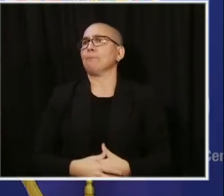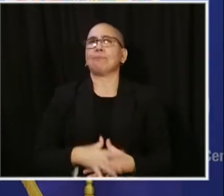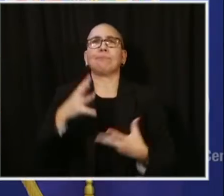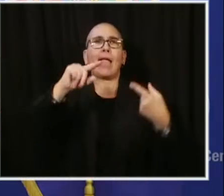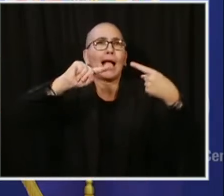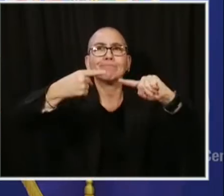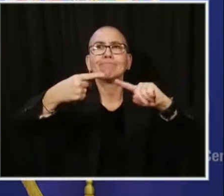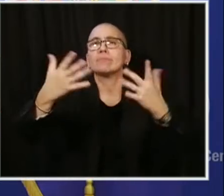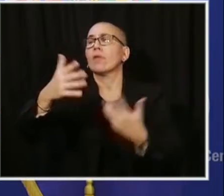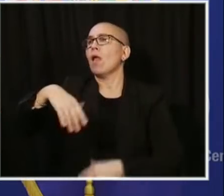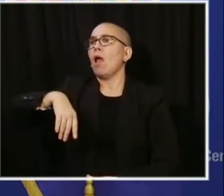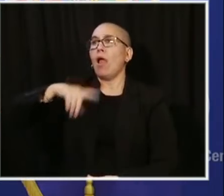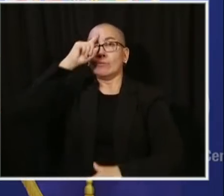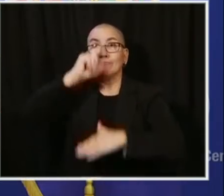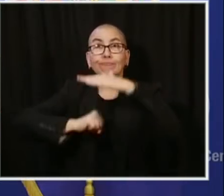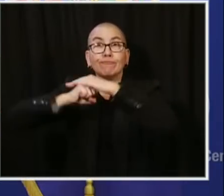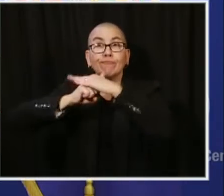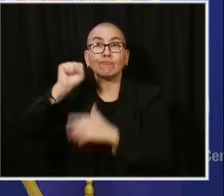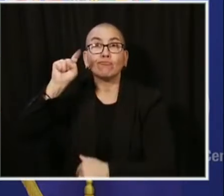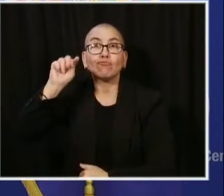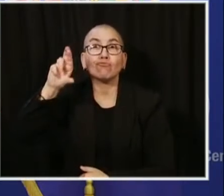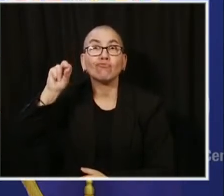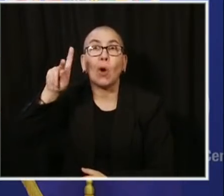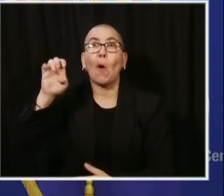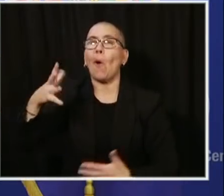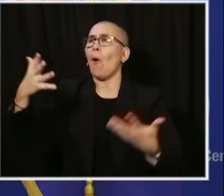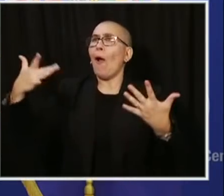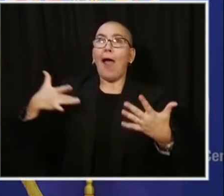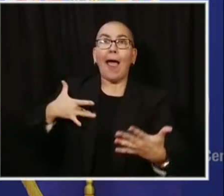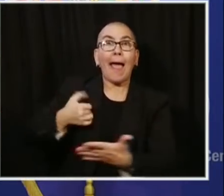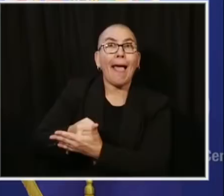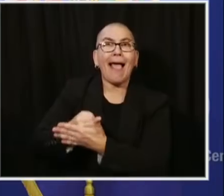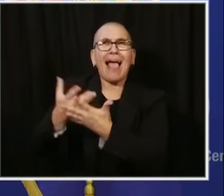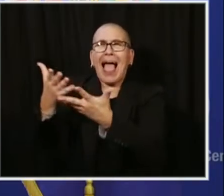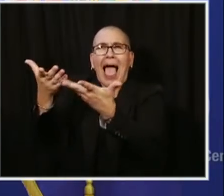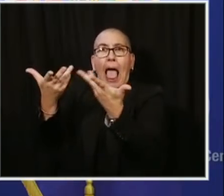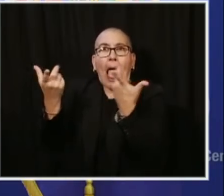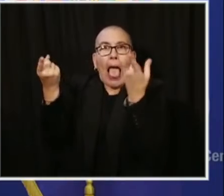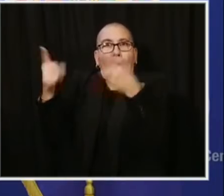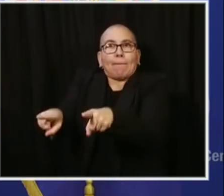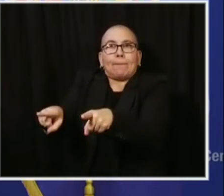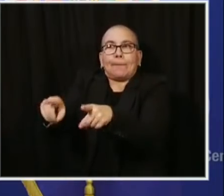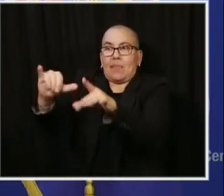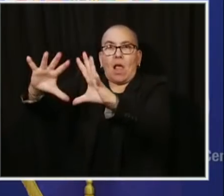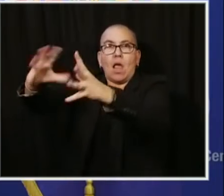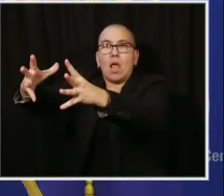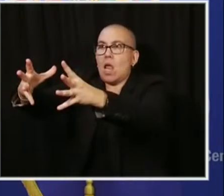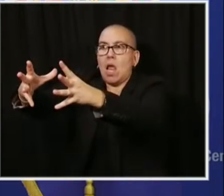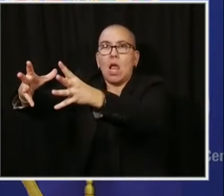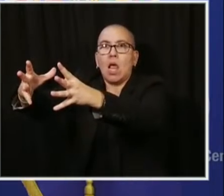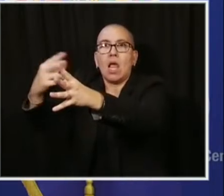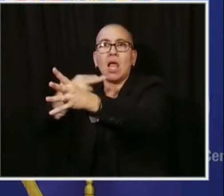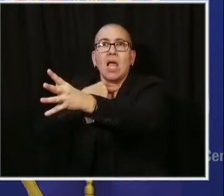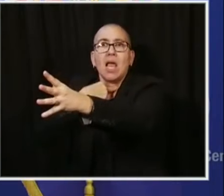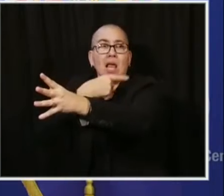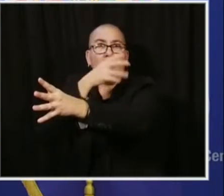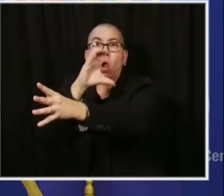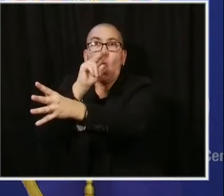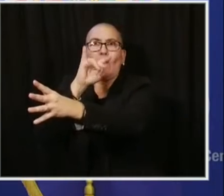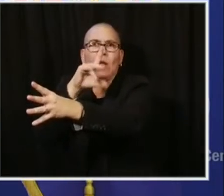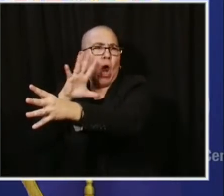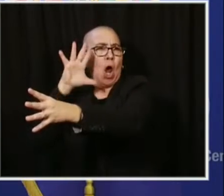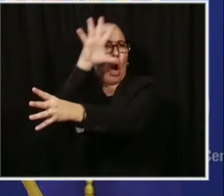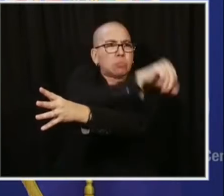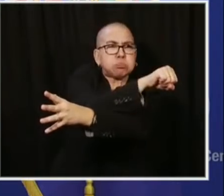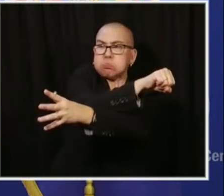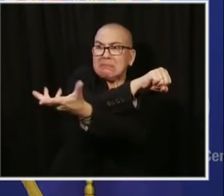is our purpose. This is what we do. This is our goal. While we're now adding all of the COVID-related illnesses, and we're seeing its